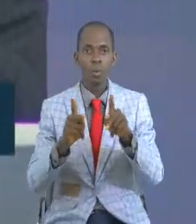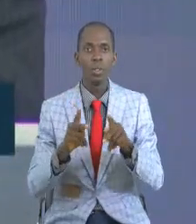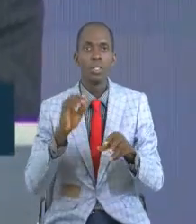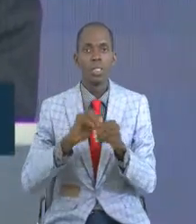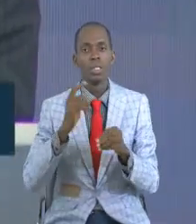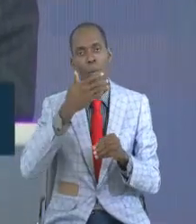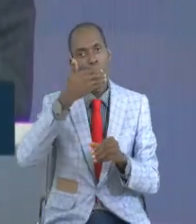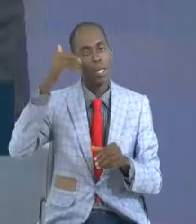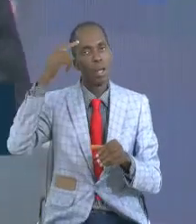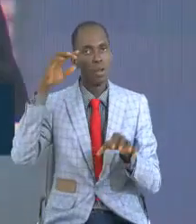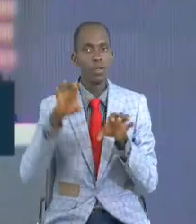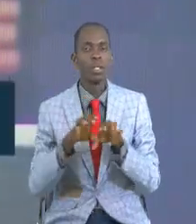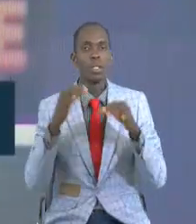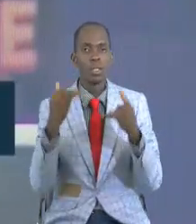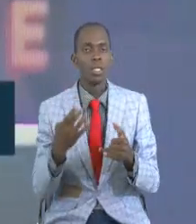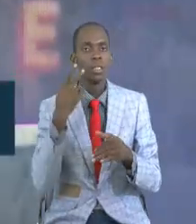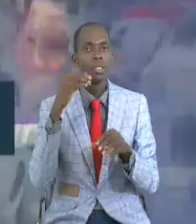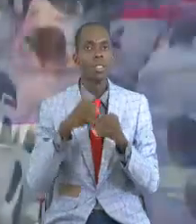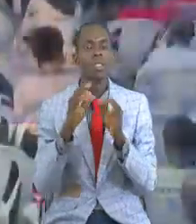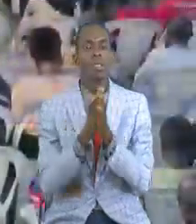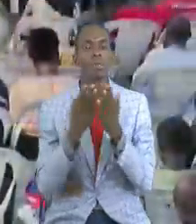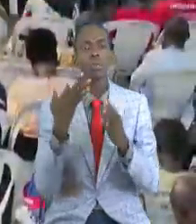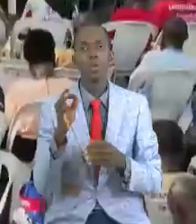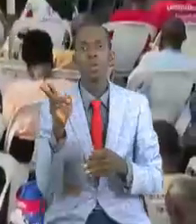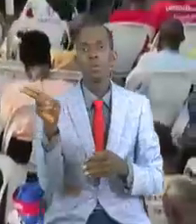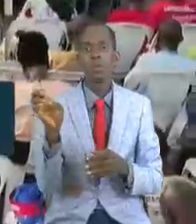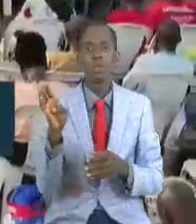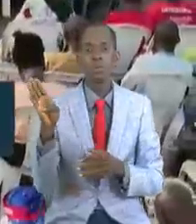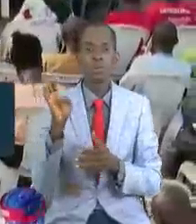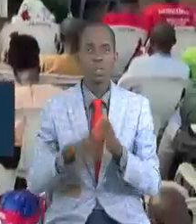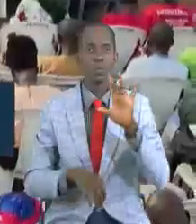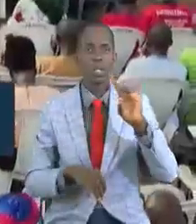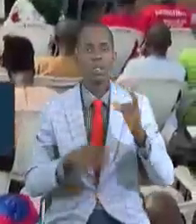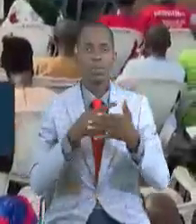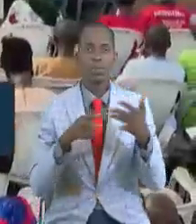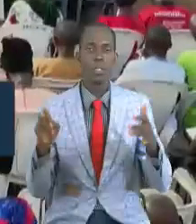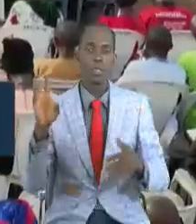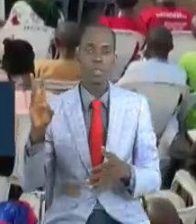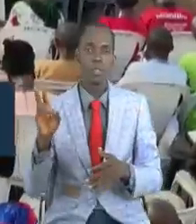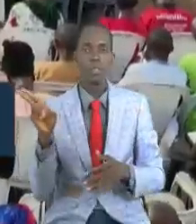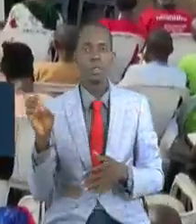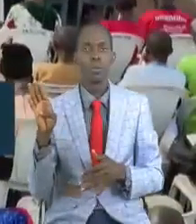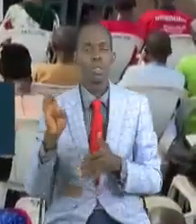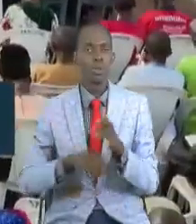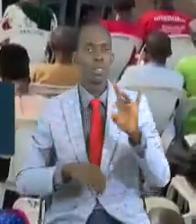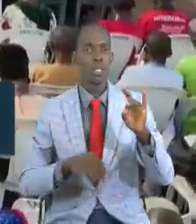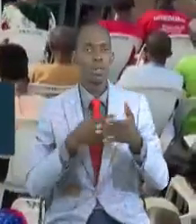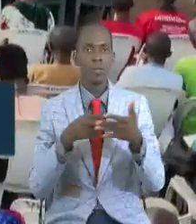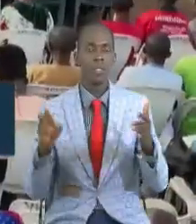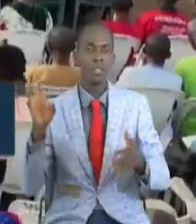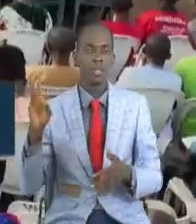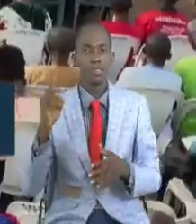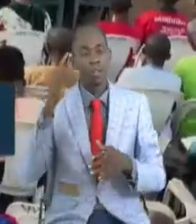looking at hebrews again chapter 8 and i'm reading from verse six it says in chapter eight verse six but